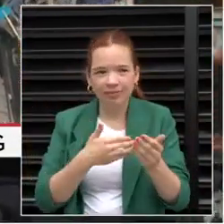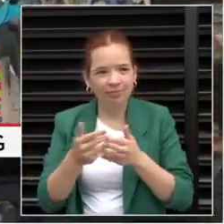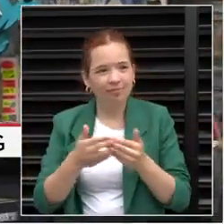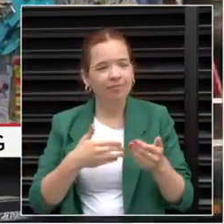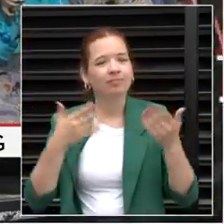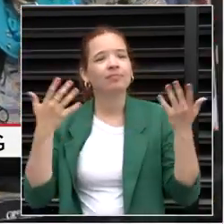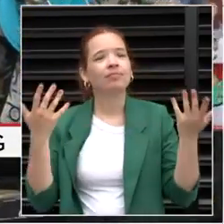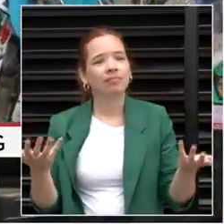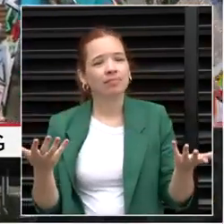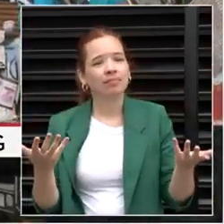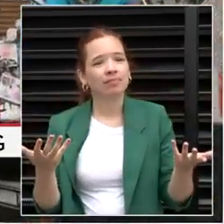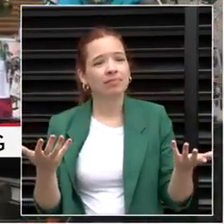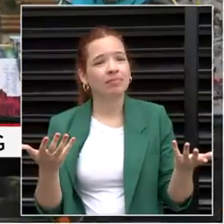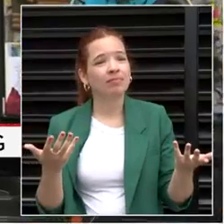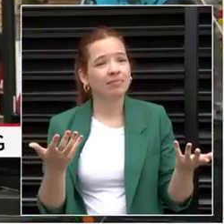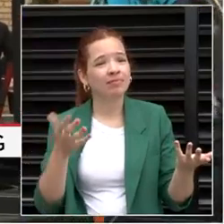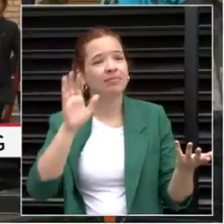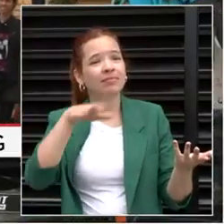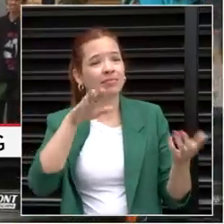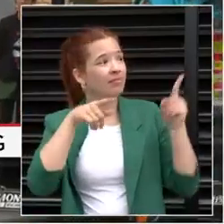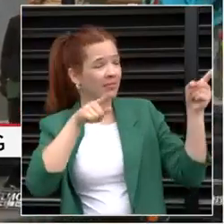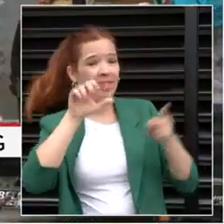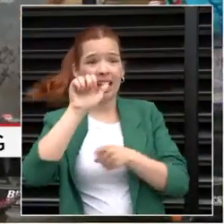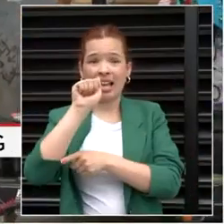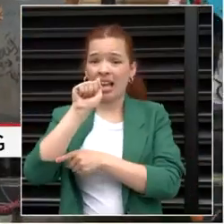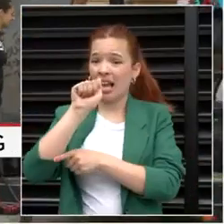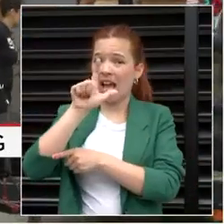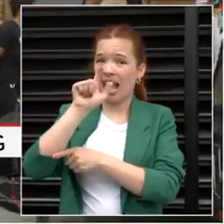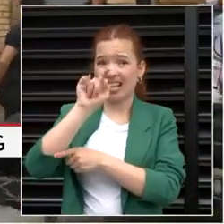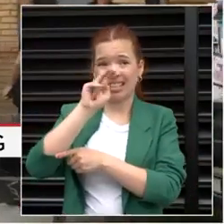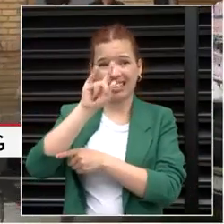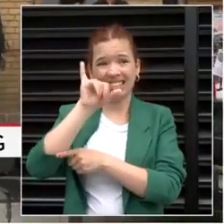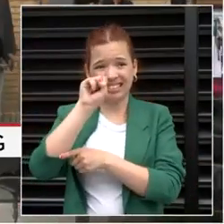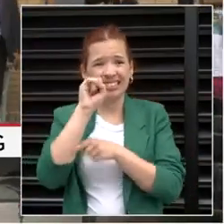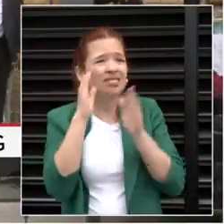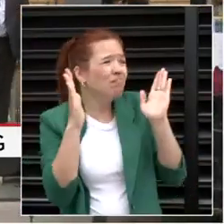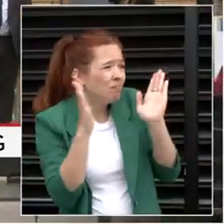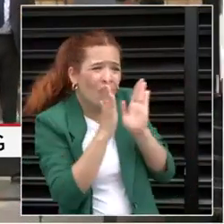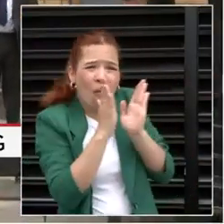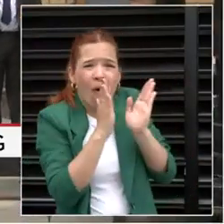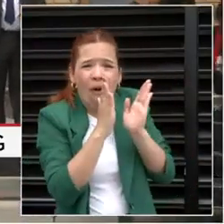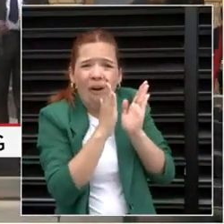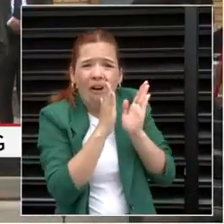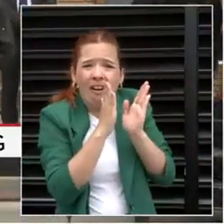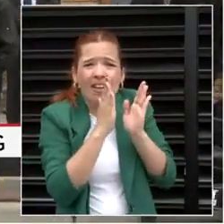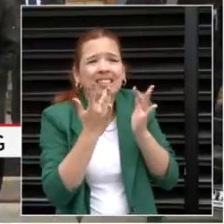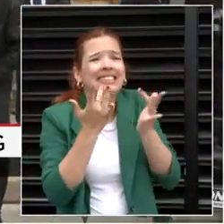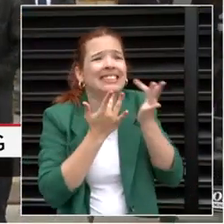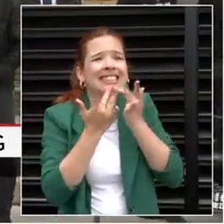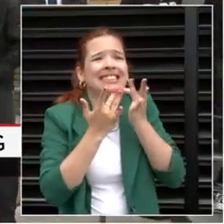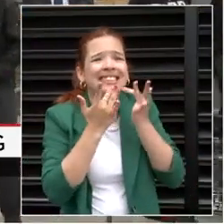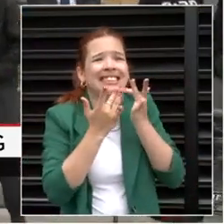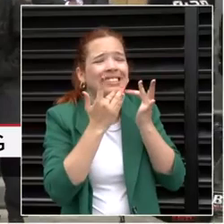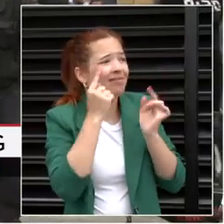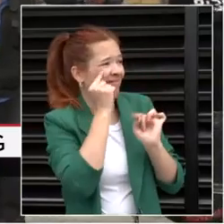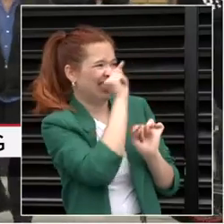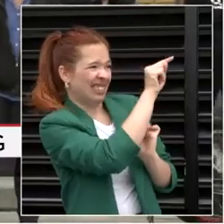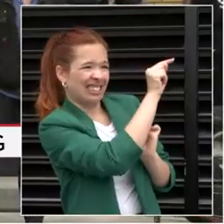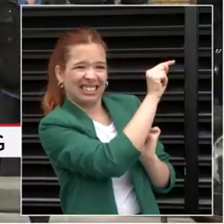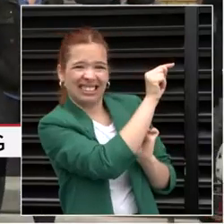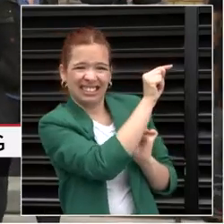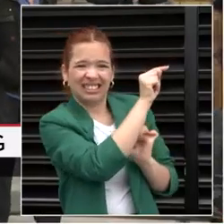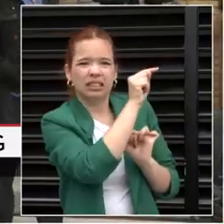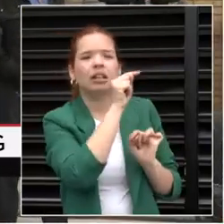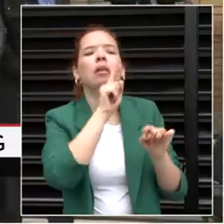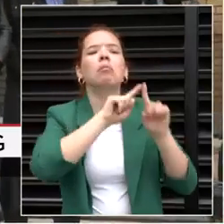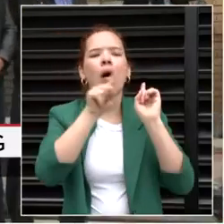because the Atlantis is so small, we don't have room to put it here. So this is on a truck because it's going to get taken back where it will live at the Anthem, and